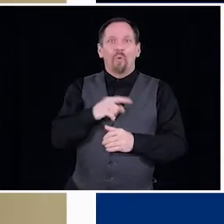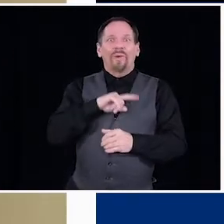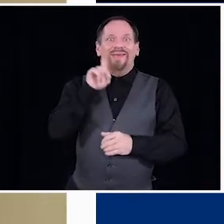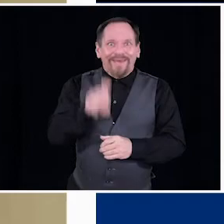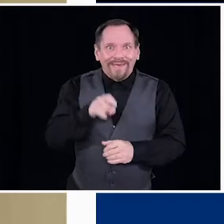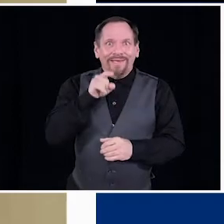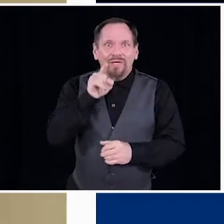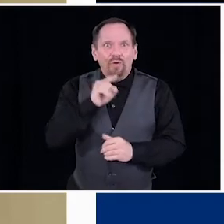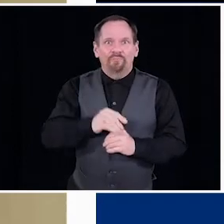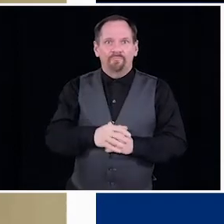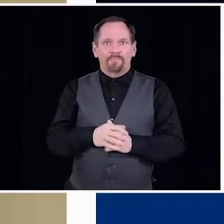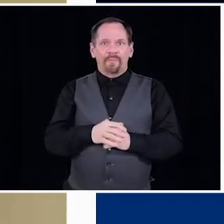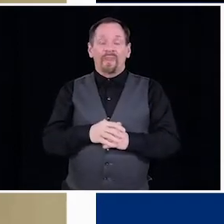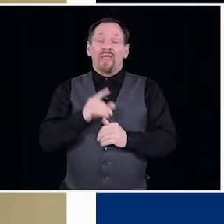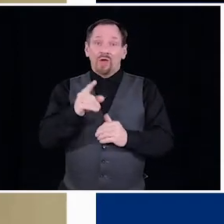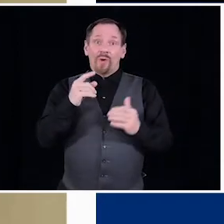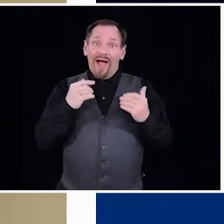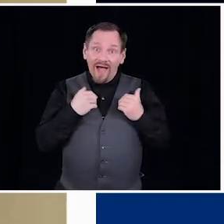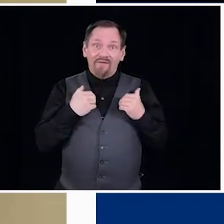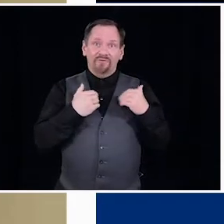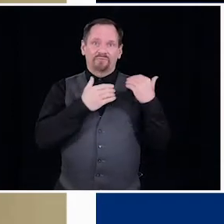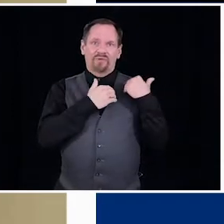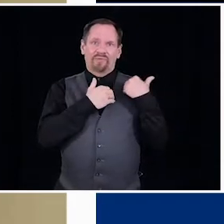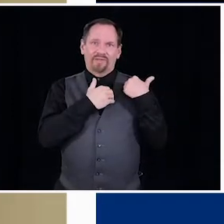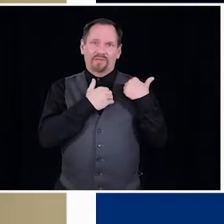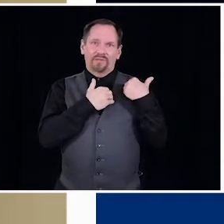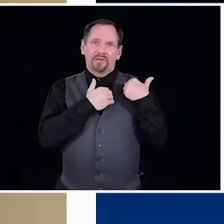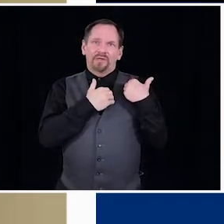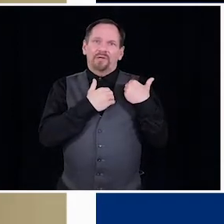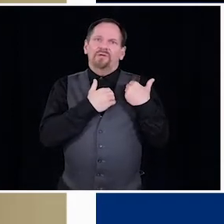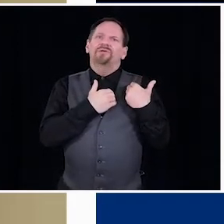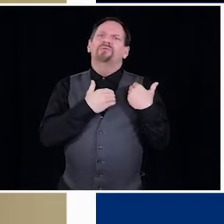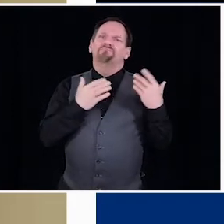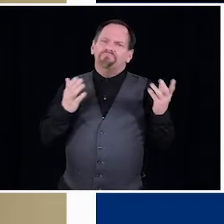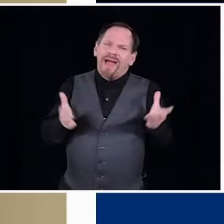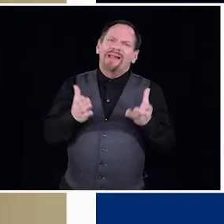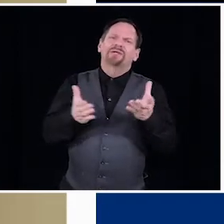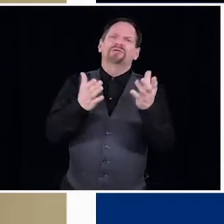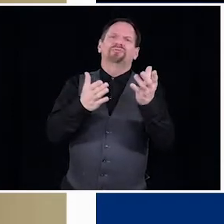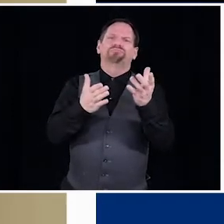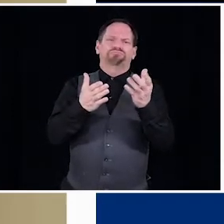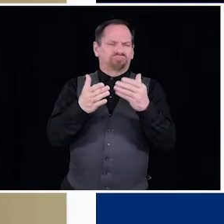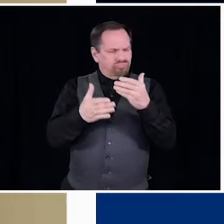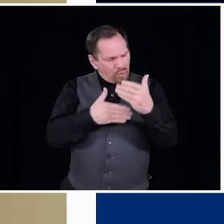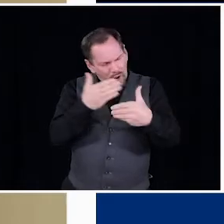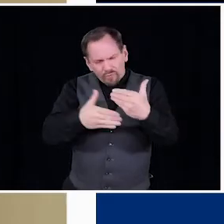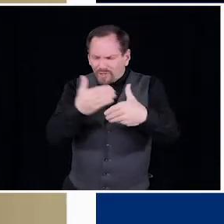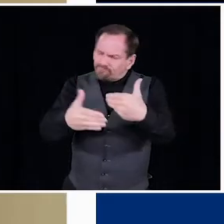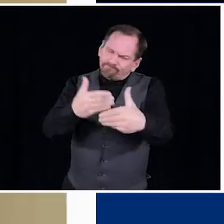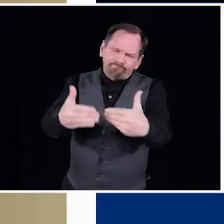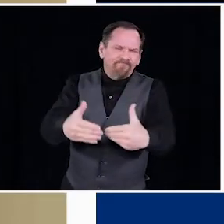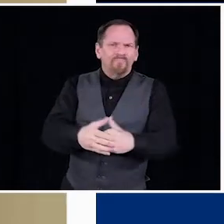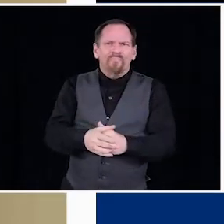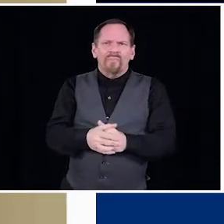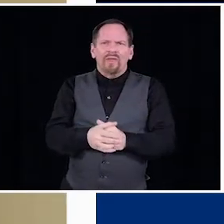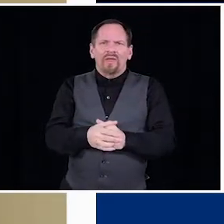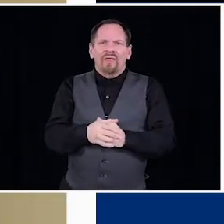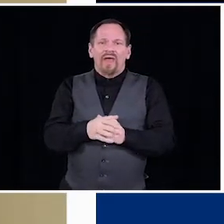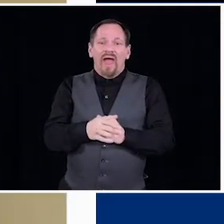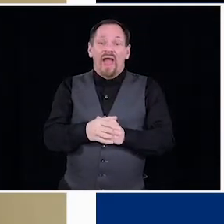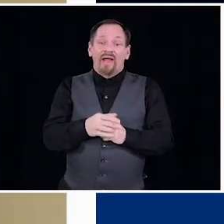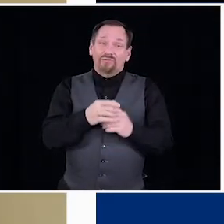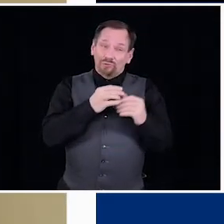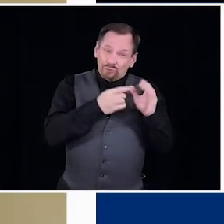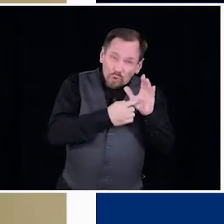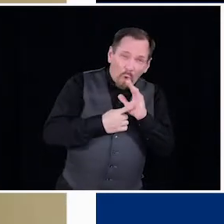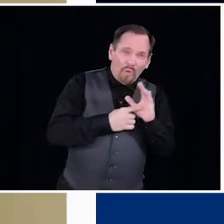You have a responsibility to society to drive progress. Social responsibility impacts not only the kind of work that we do,